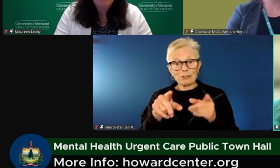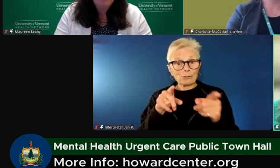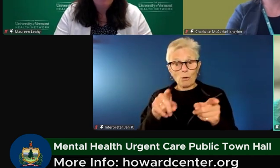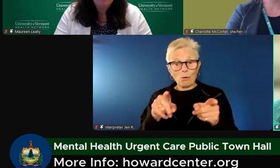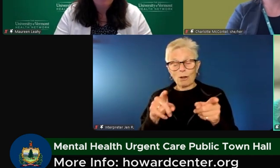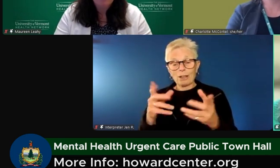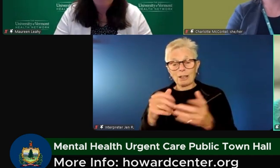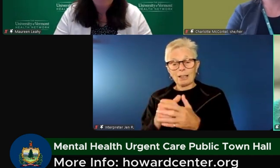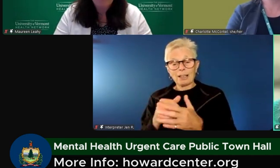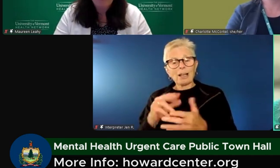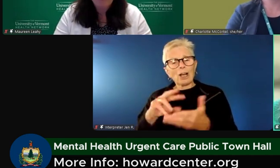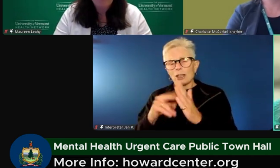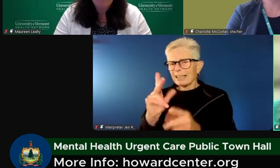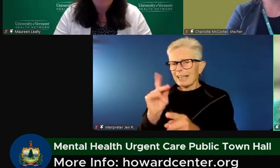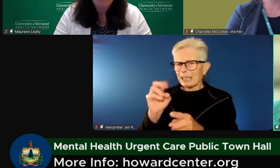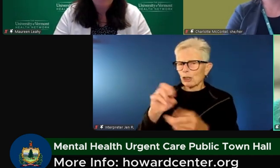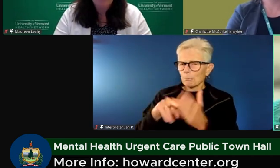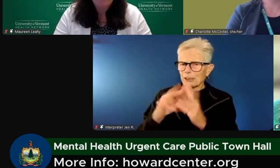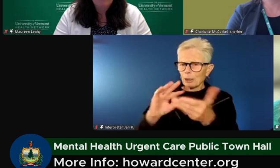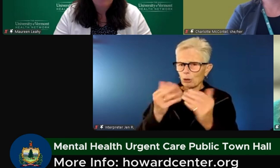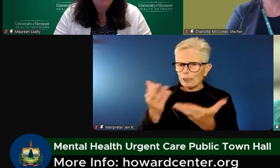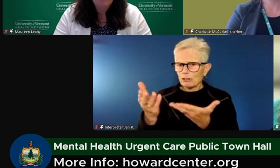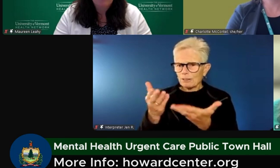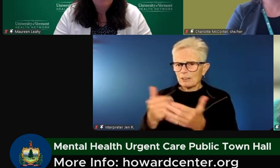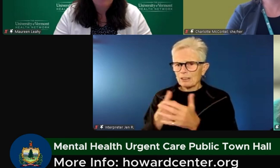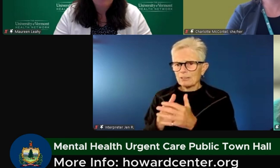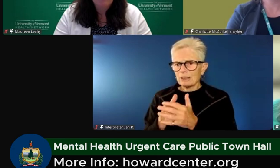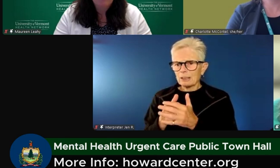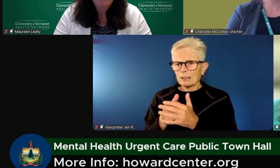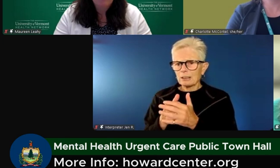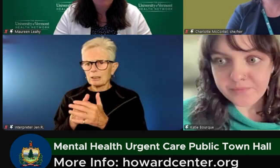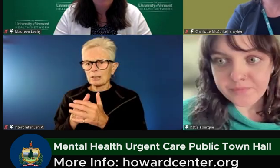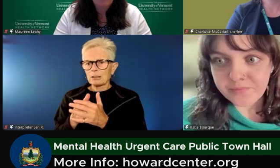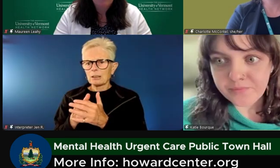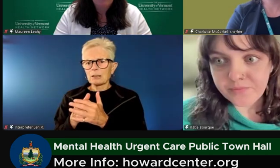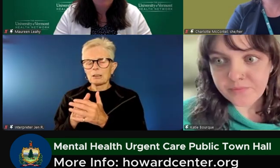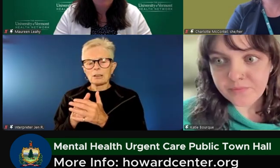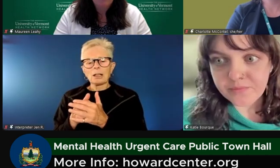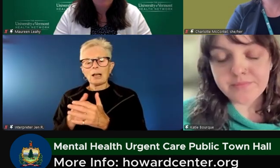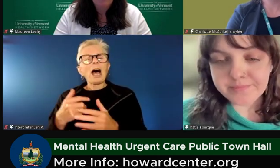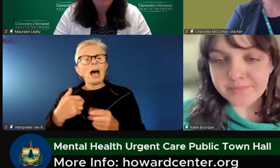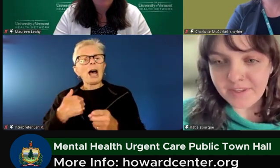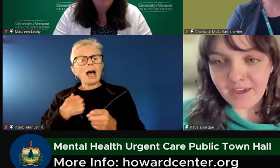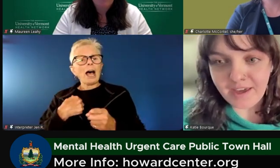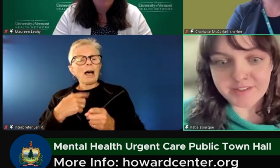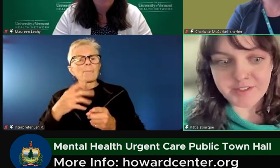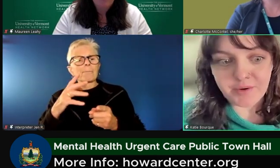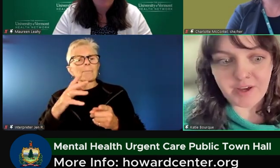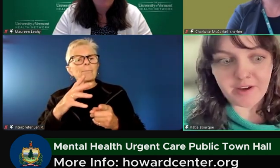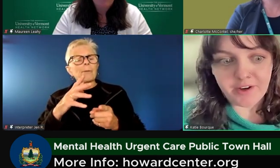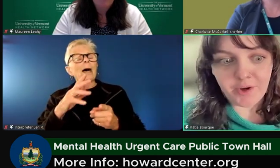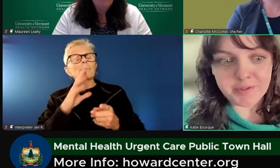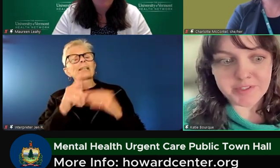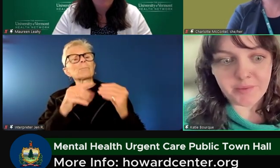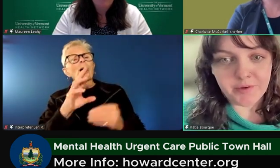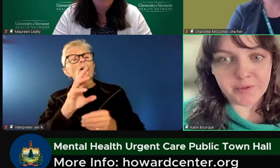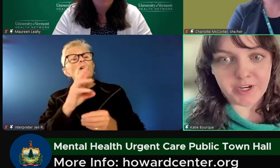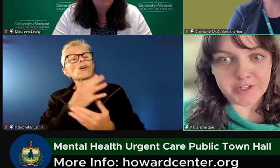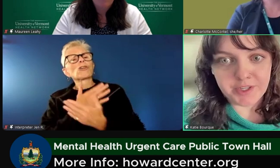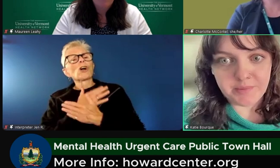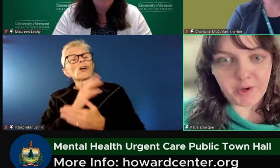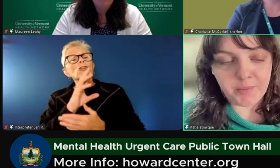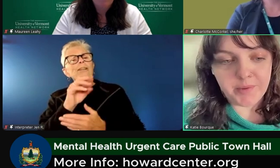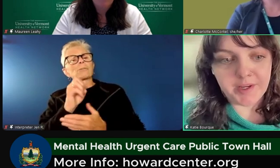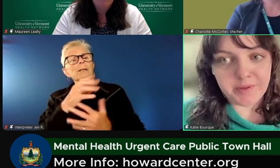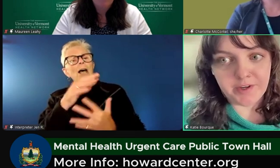Sure. You mean like some of the community services? Yeah. I was wondering about some of the respite options too. Yeah. So our hope is that we'll,